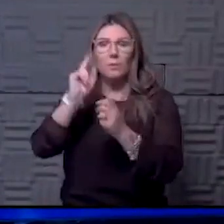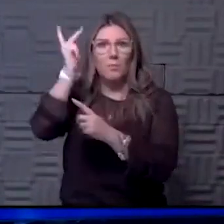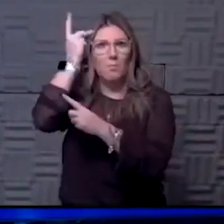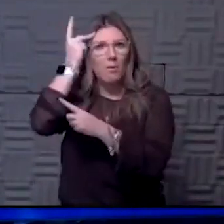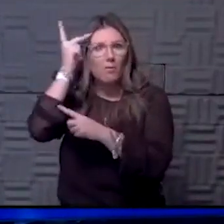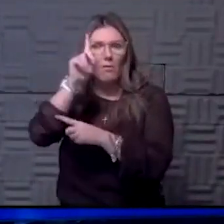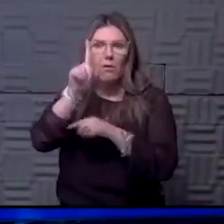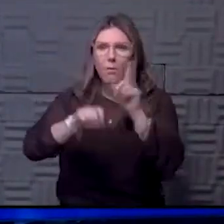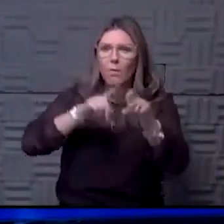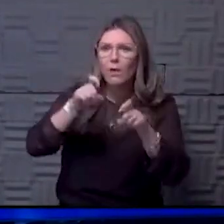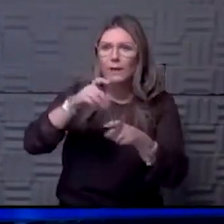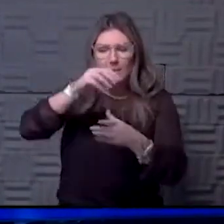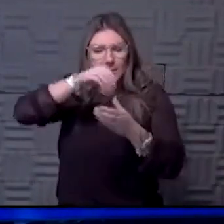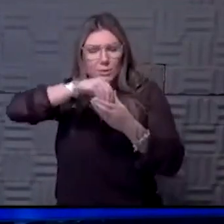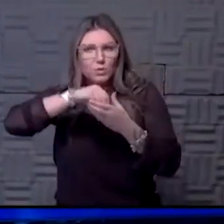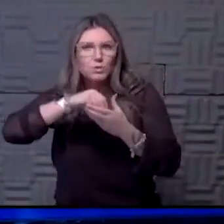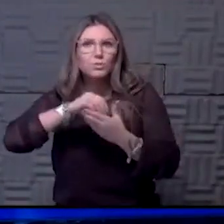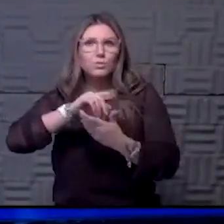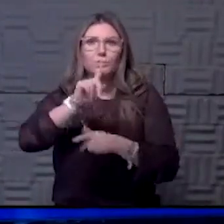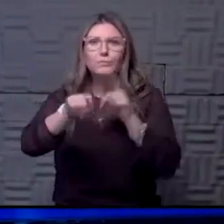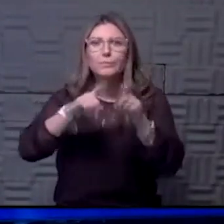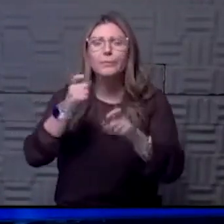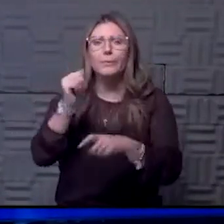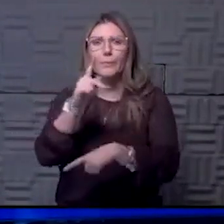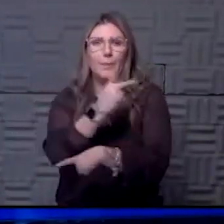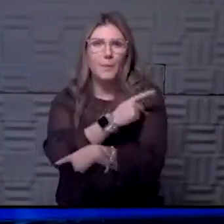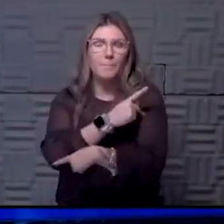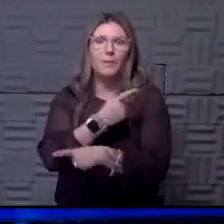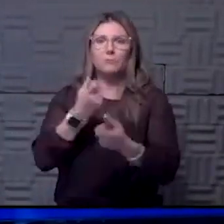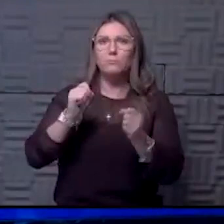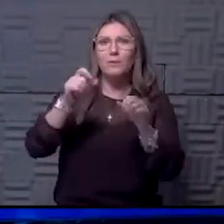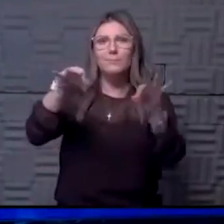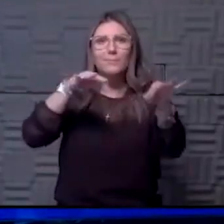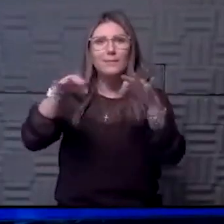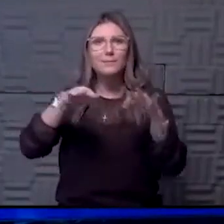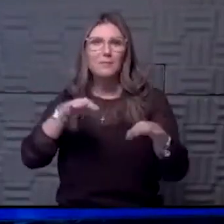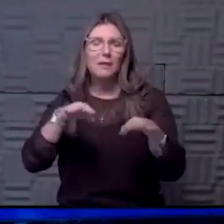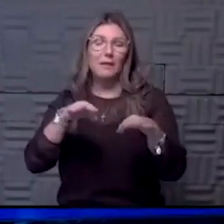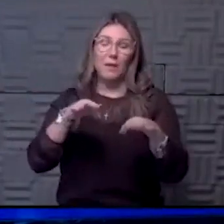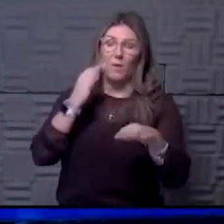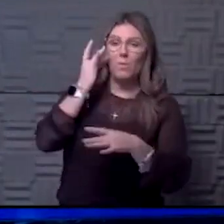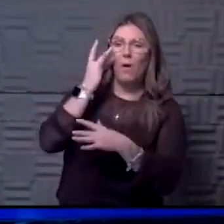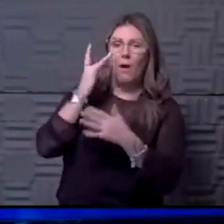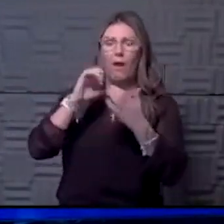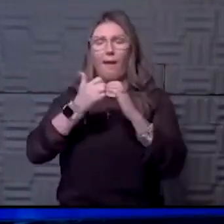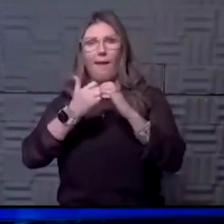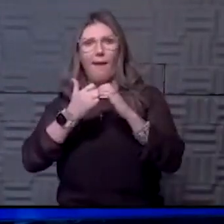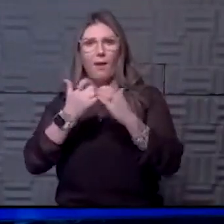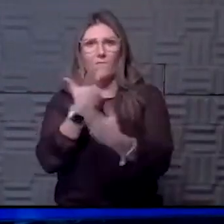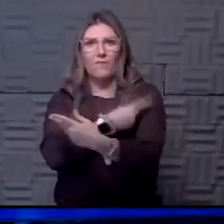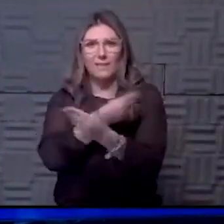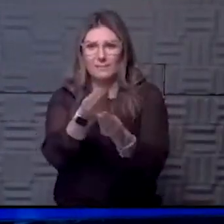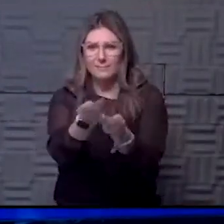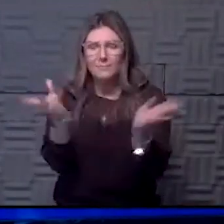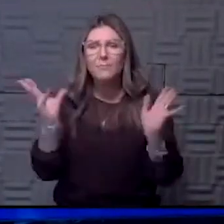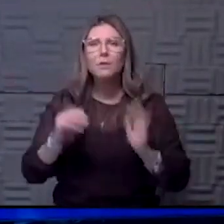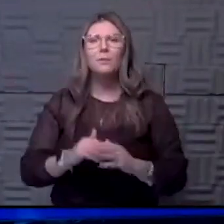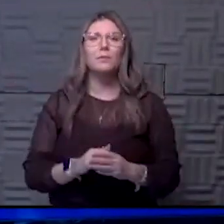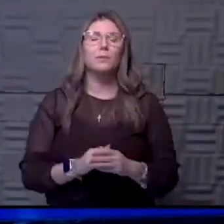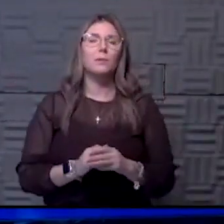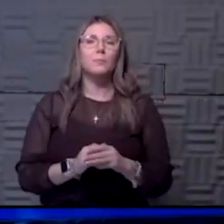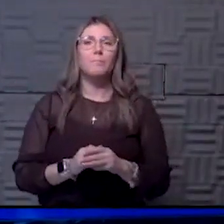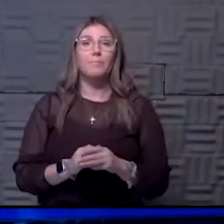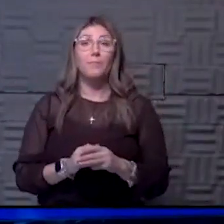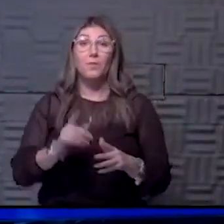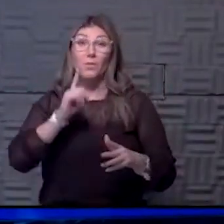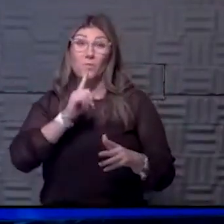questions, external questions, or with patients trying to explain the rationale for how vaccines distributed, and so I think it is the